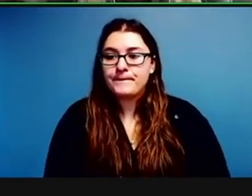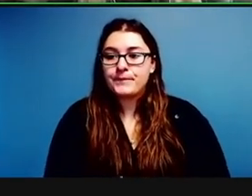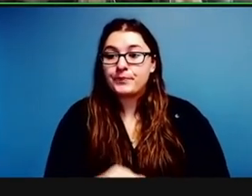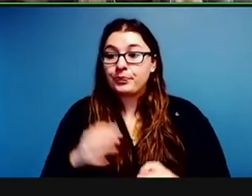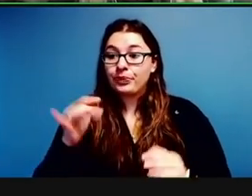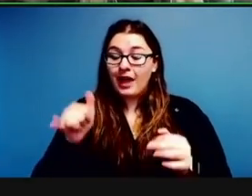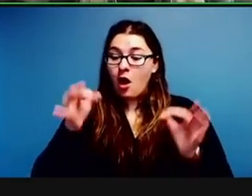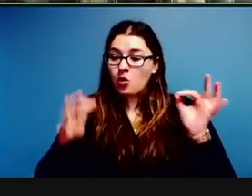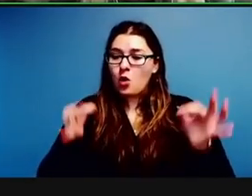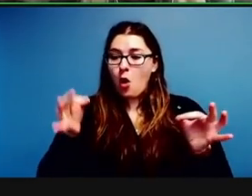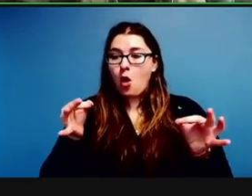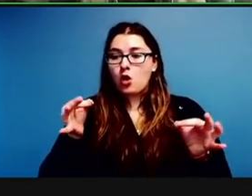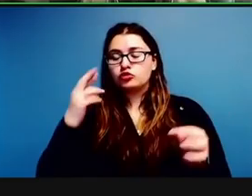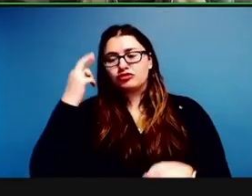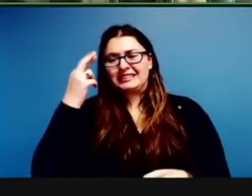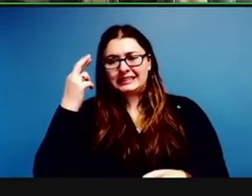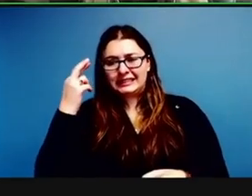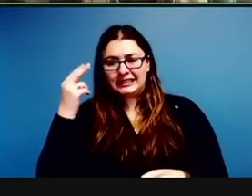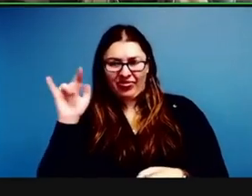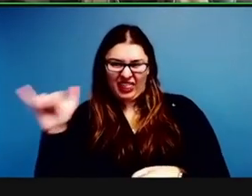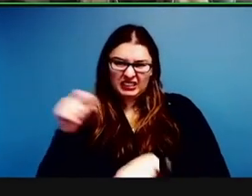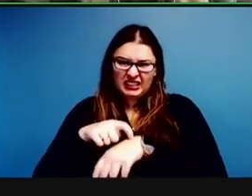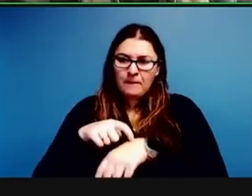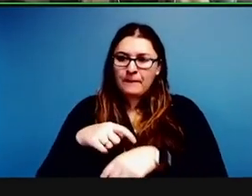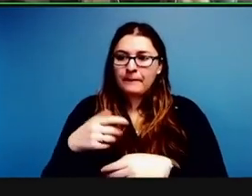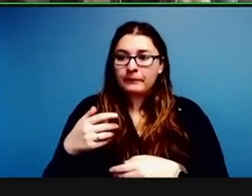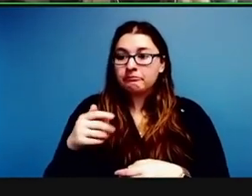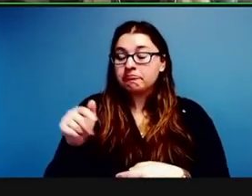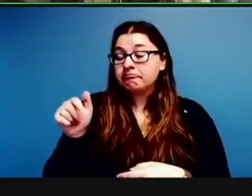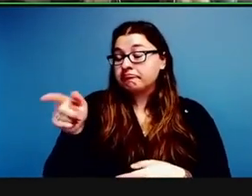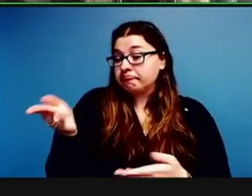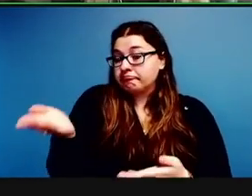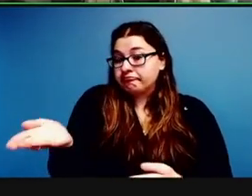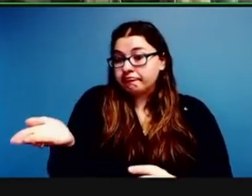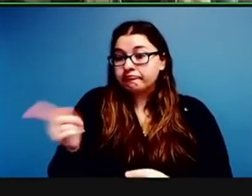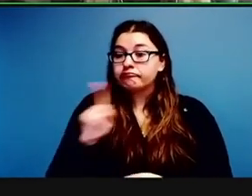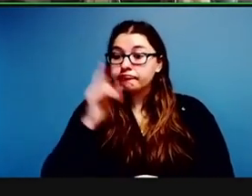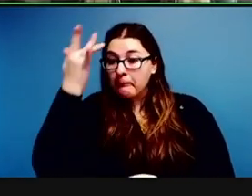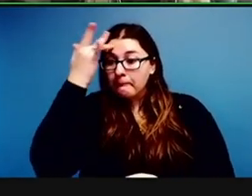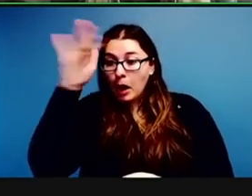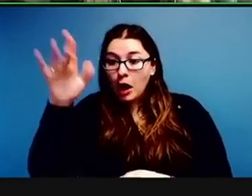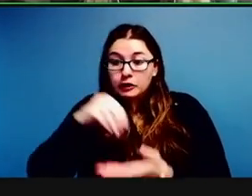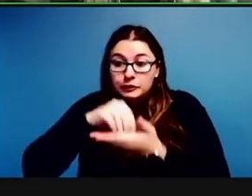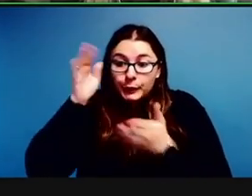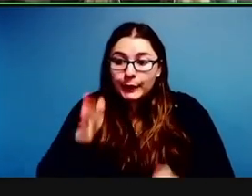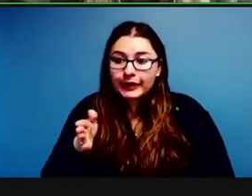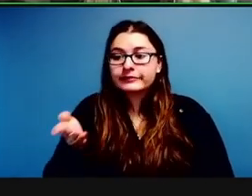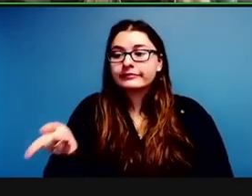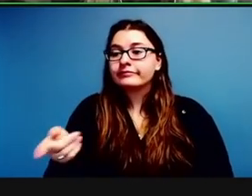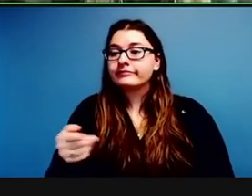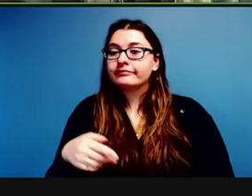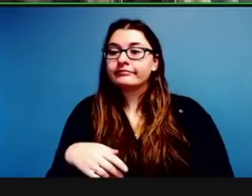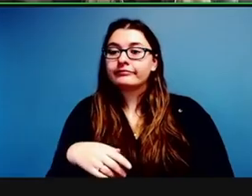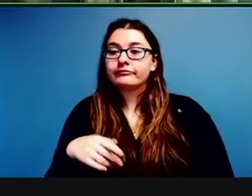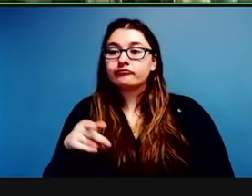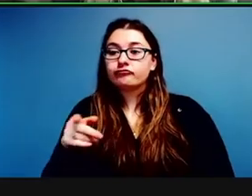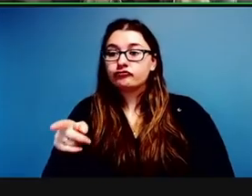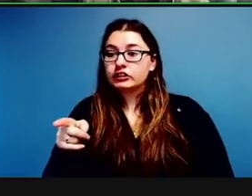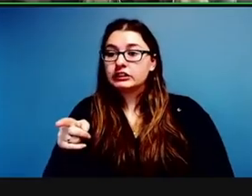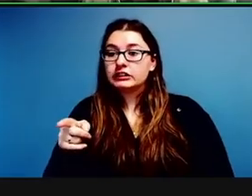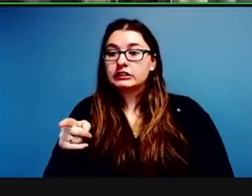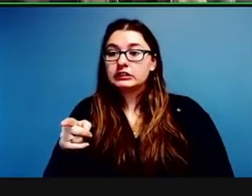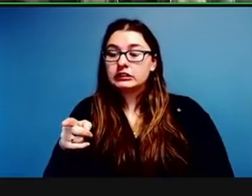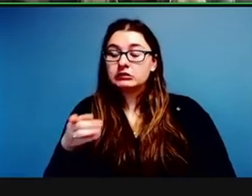court's rationale at the time was Amy Rowley is a really bright student. She is making grade